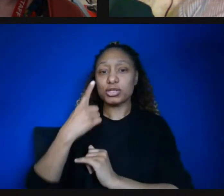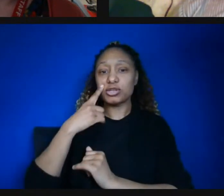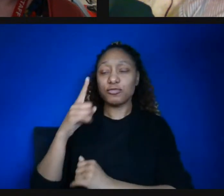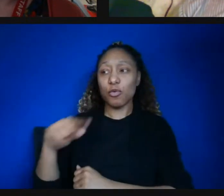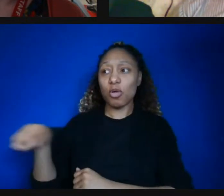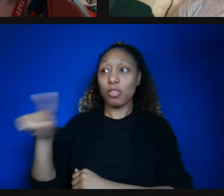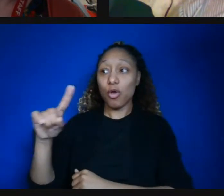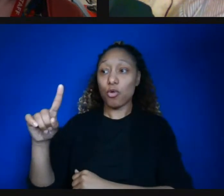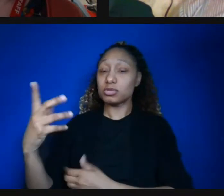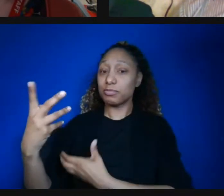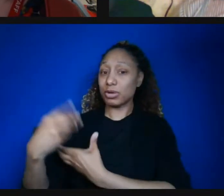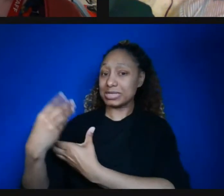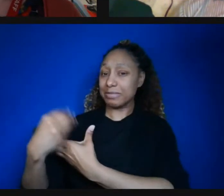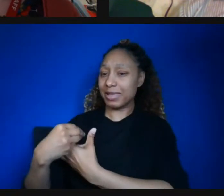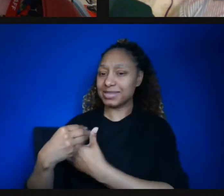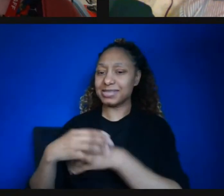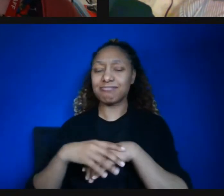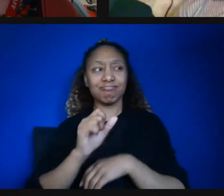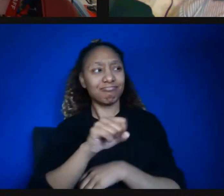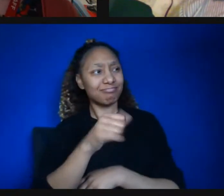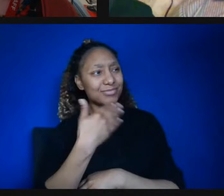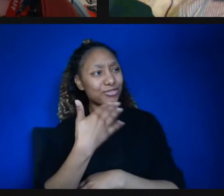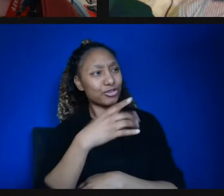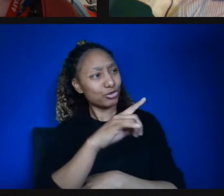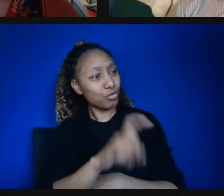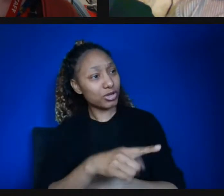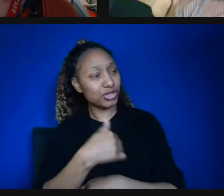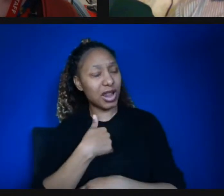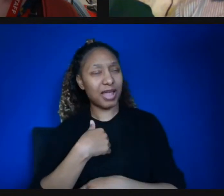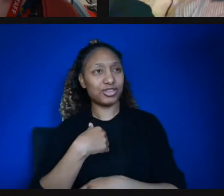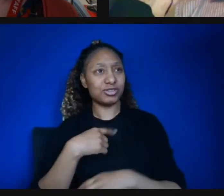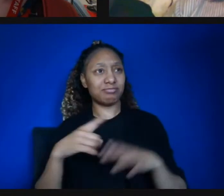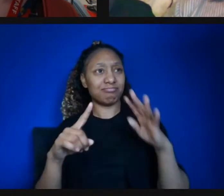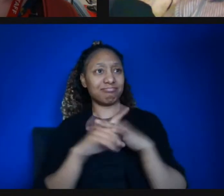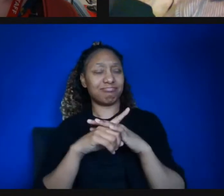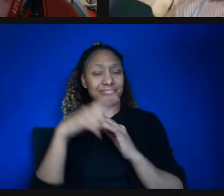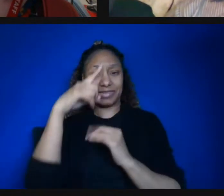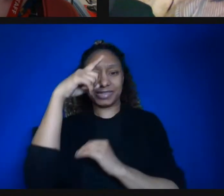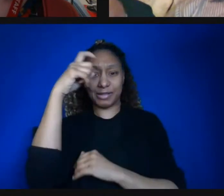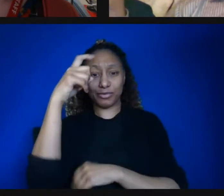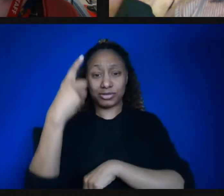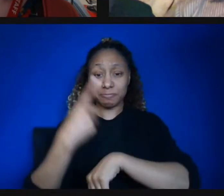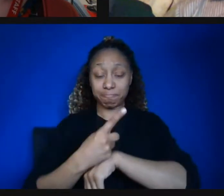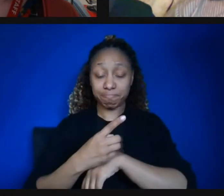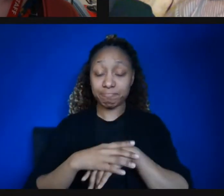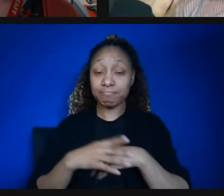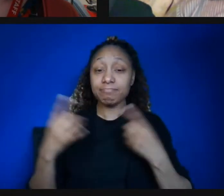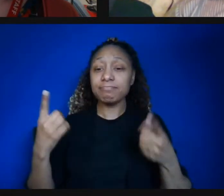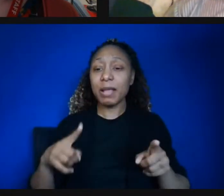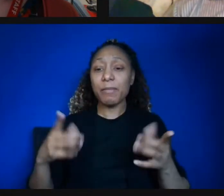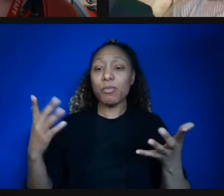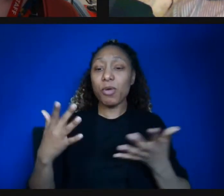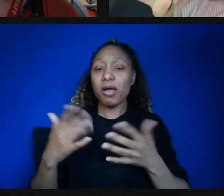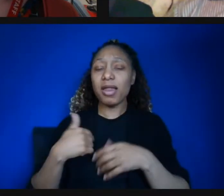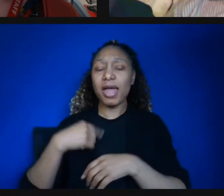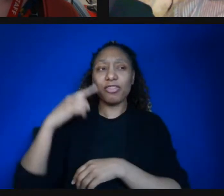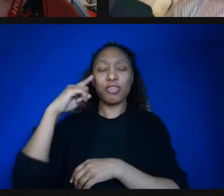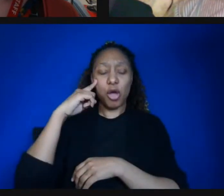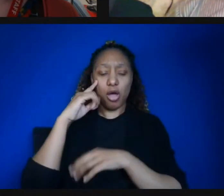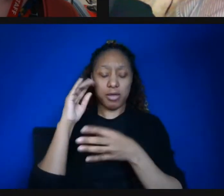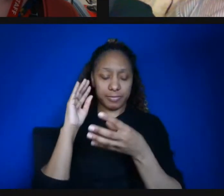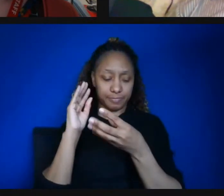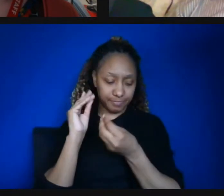That's a really good question. And I came up with it on a summer day. But it was one of those things that, I thought